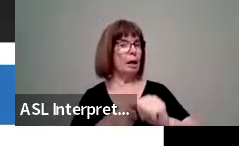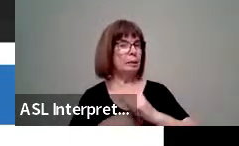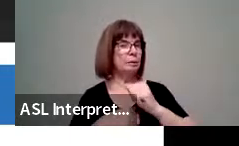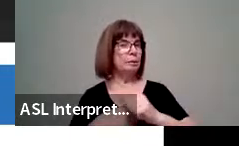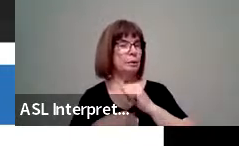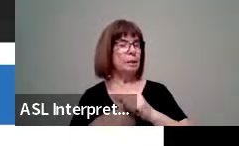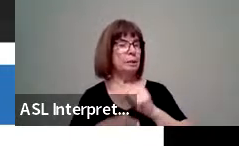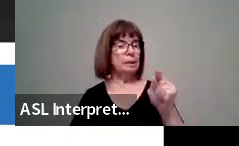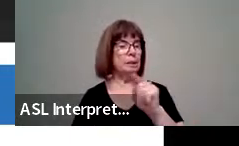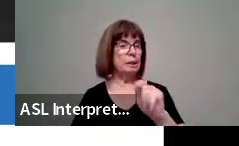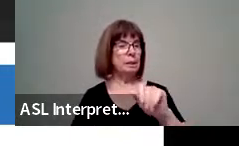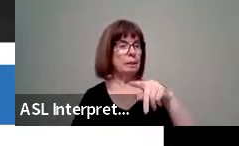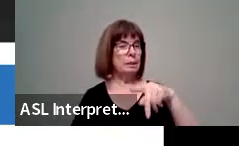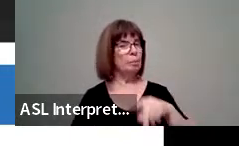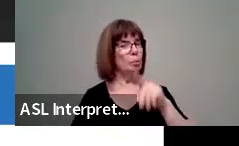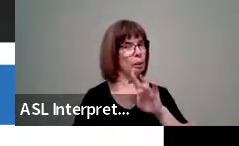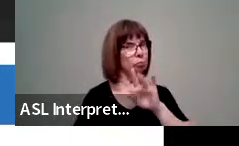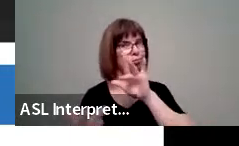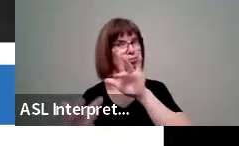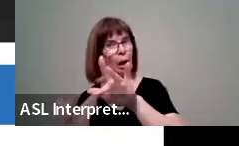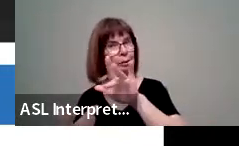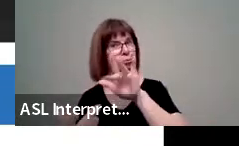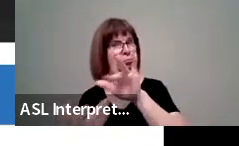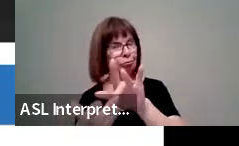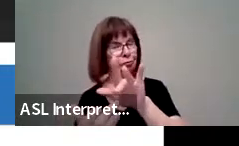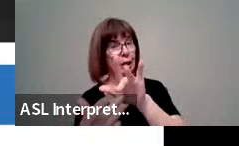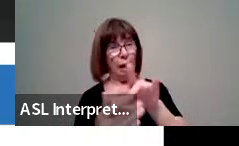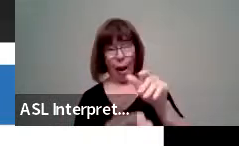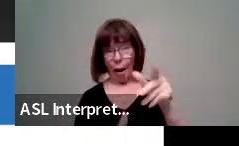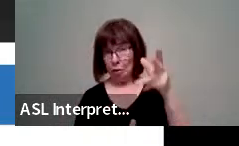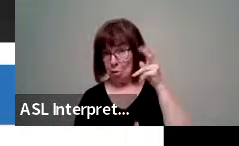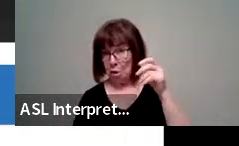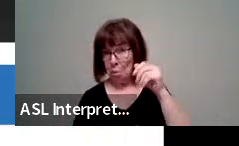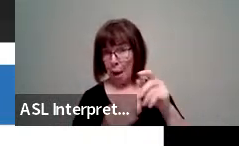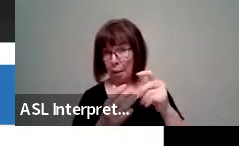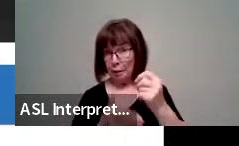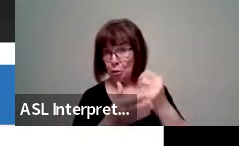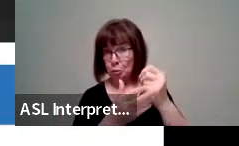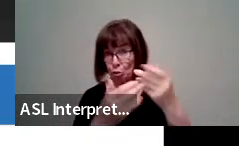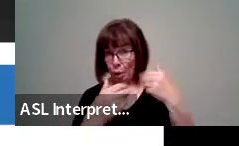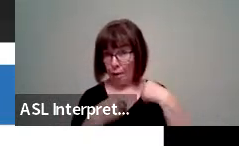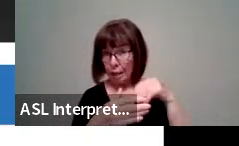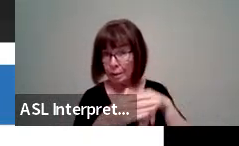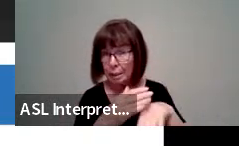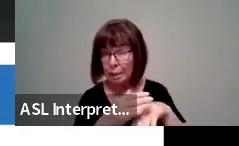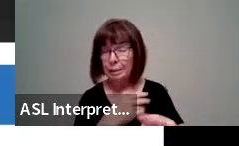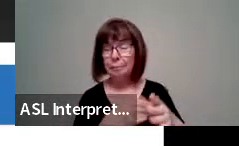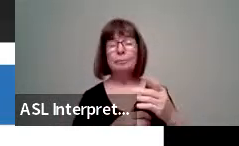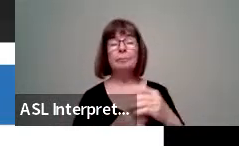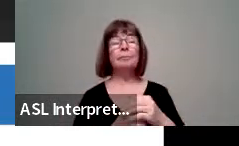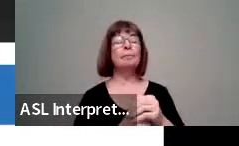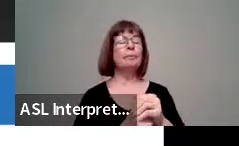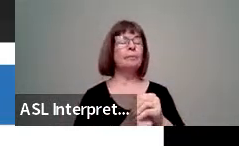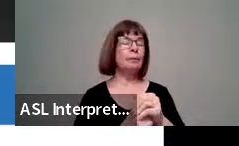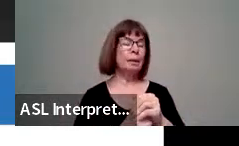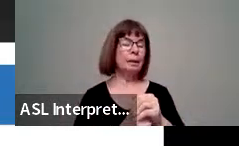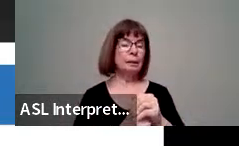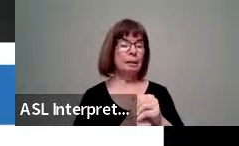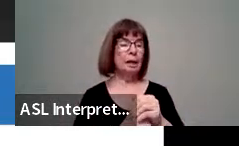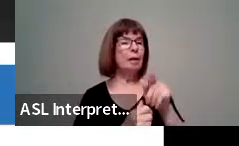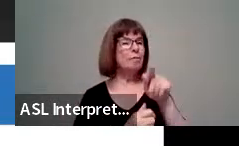and contacting those people to see if they have heard of treatments, if they have access to them. And for those who